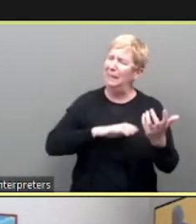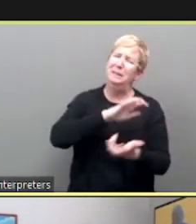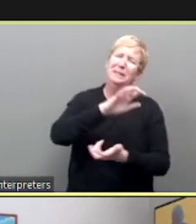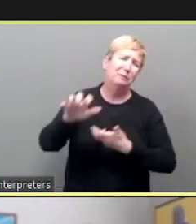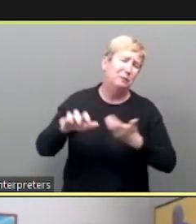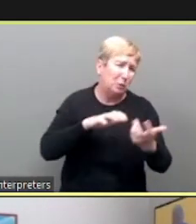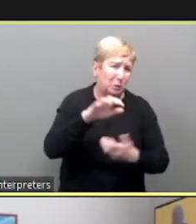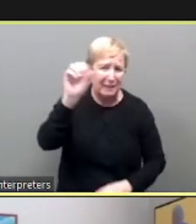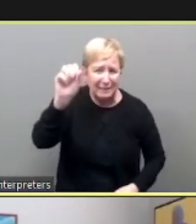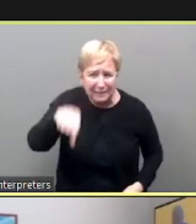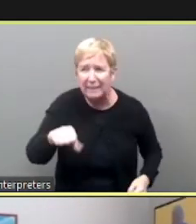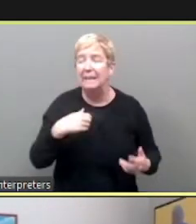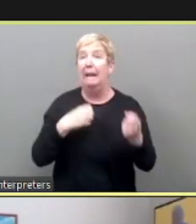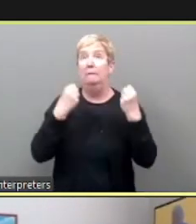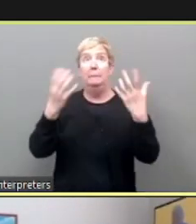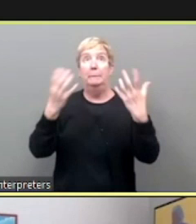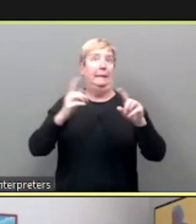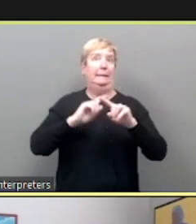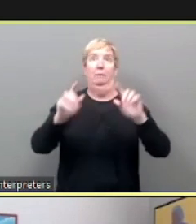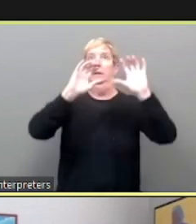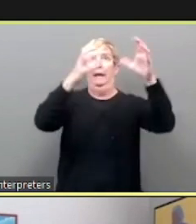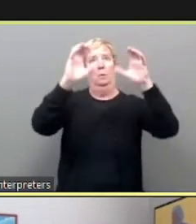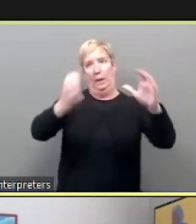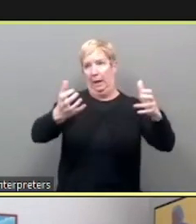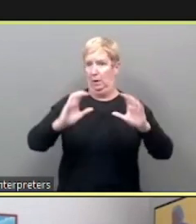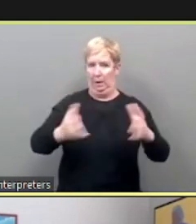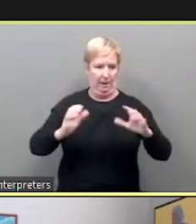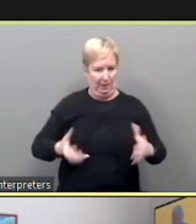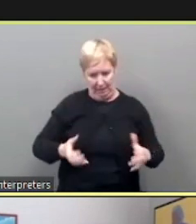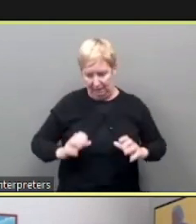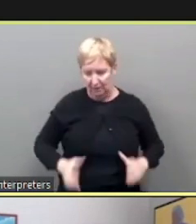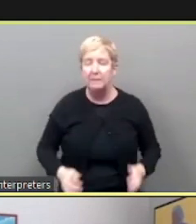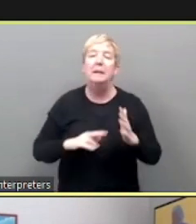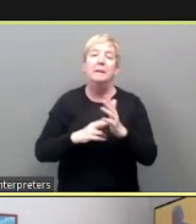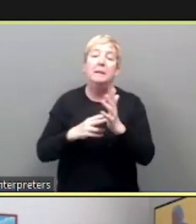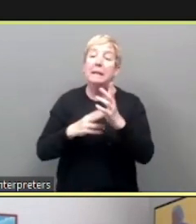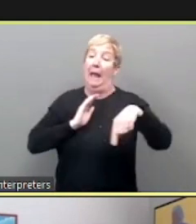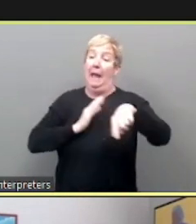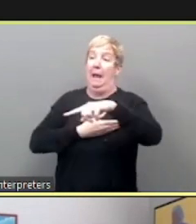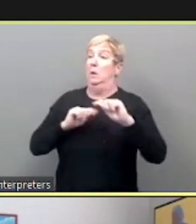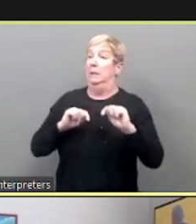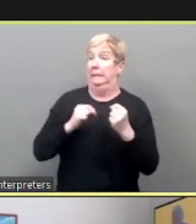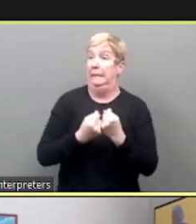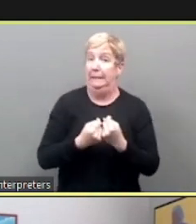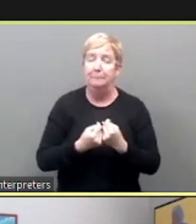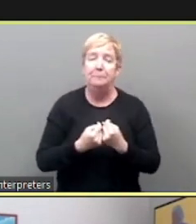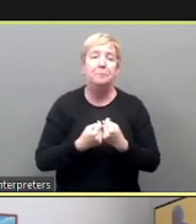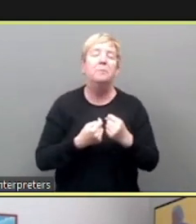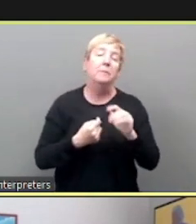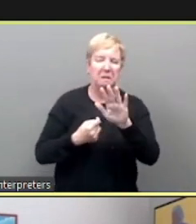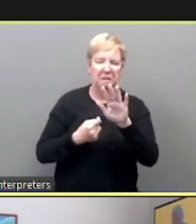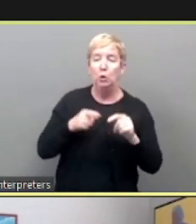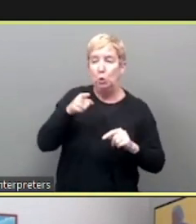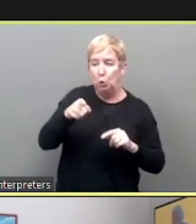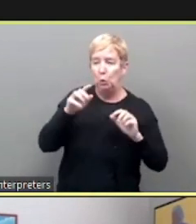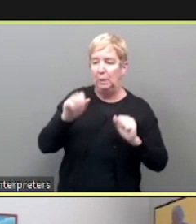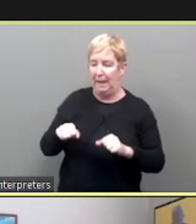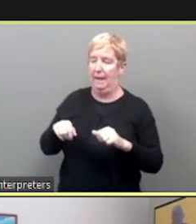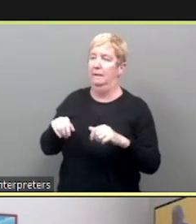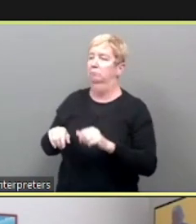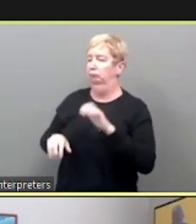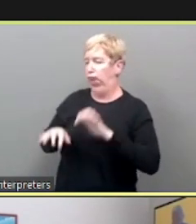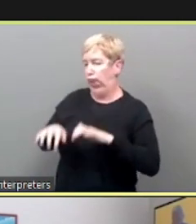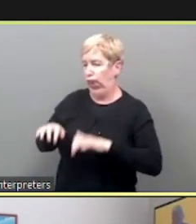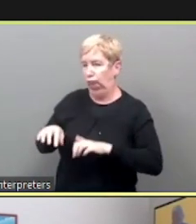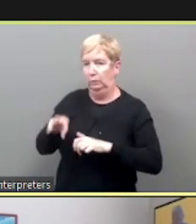different categories. So what our team has done is you can actually go on the website, and you